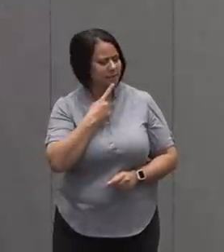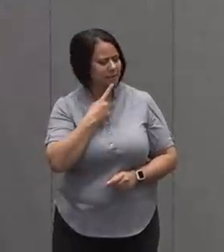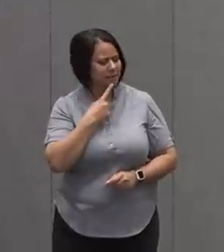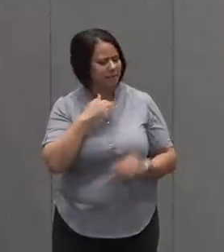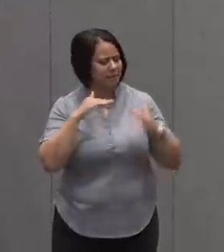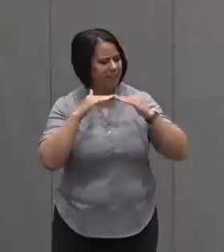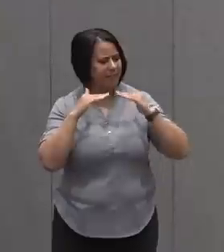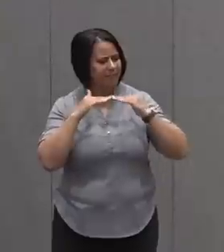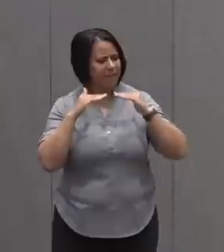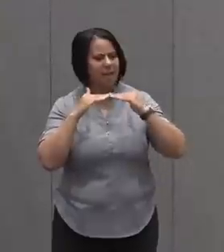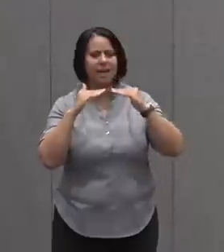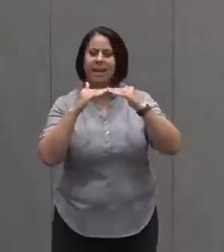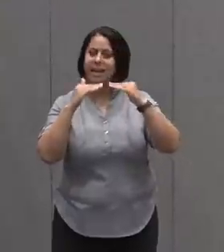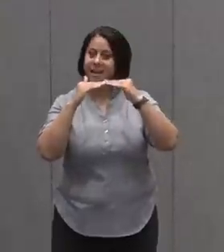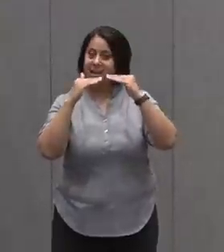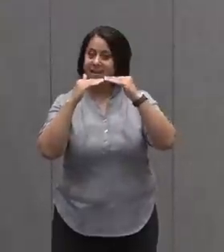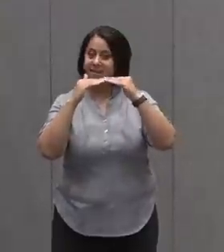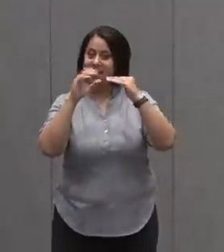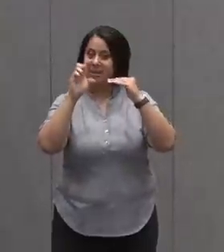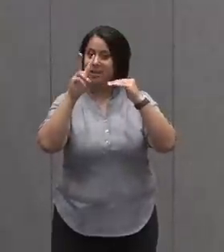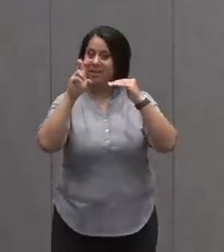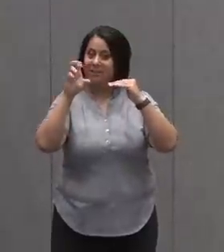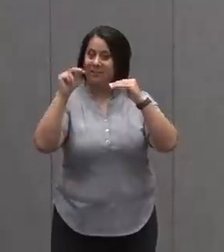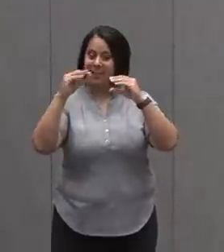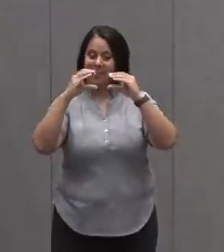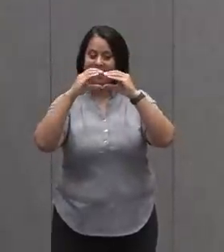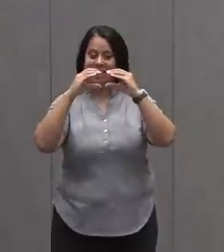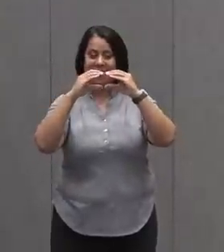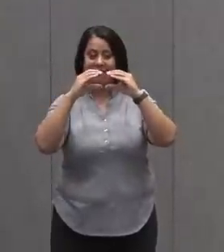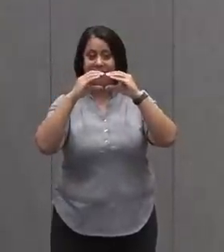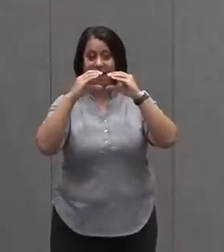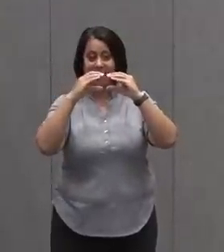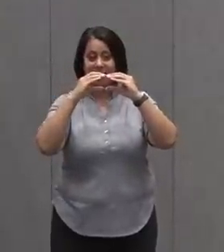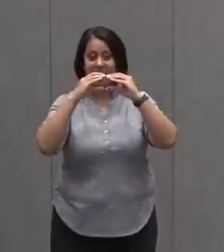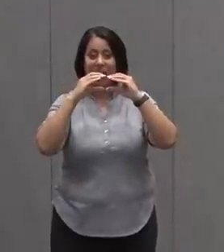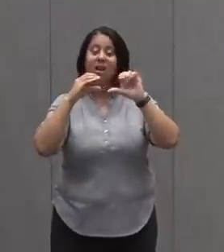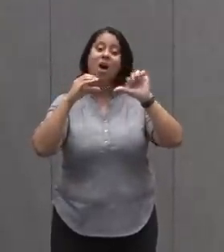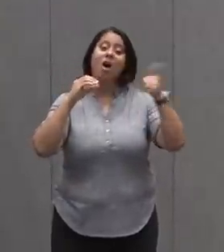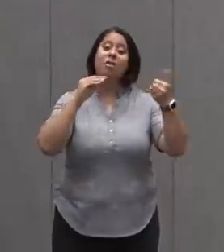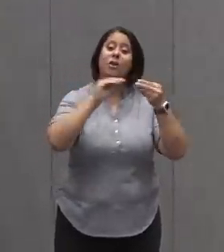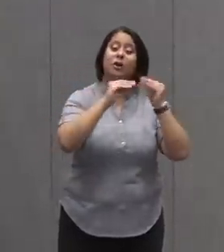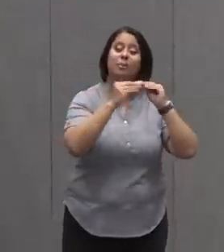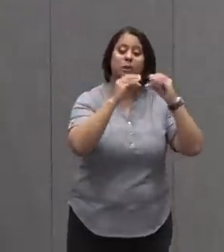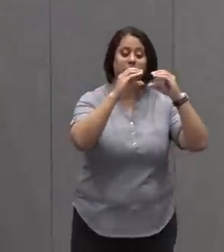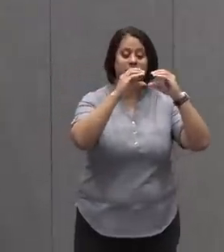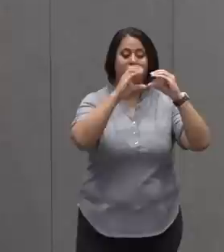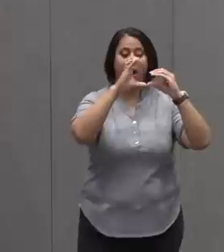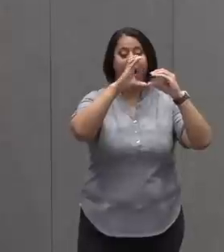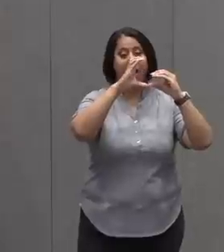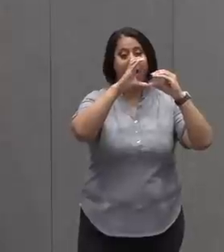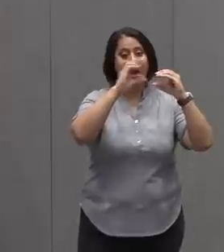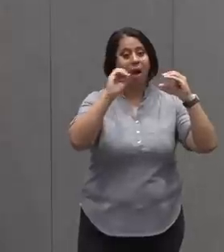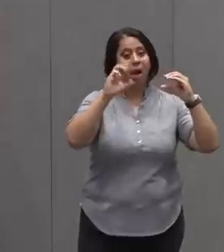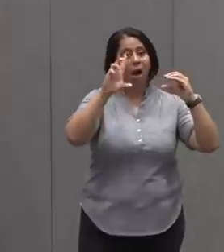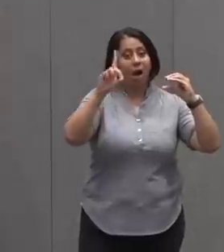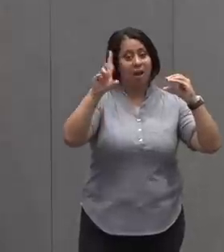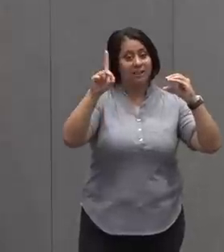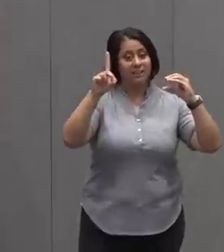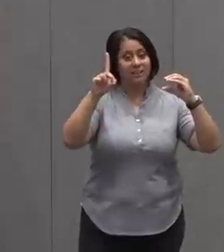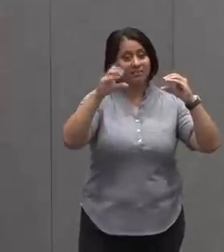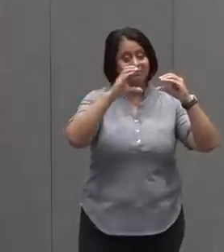even. No, I didn't say that. But I was thinking that. Are odd. So I'm going to say 10 doesn't